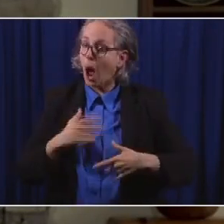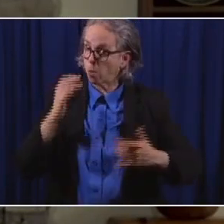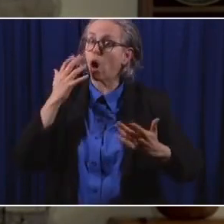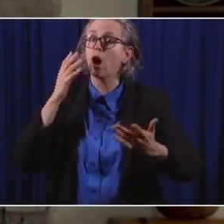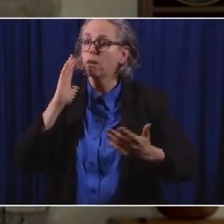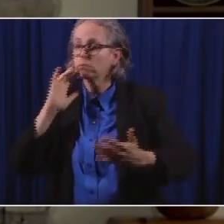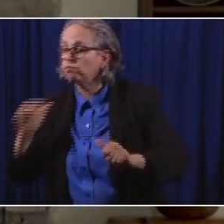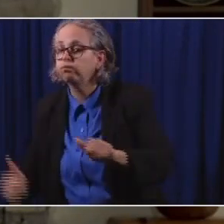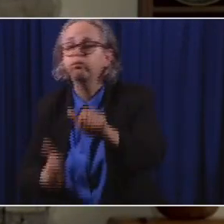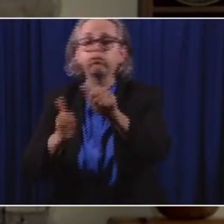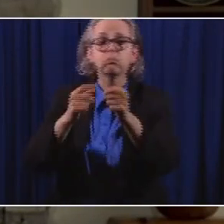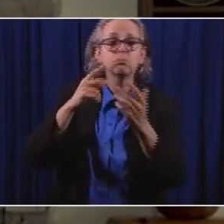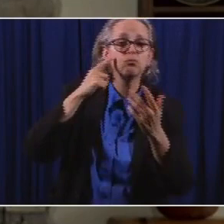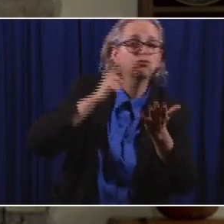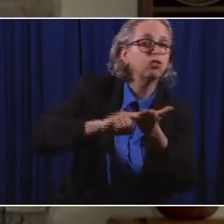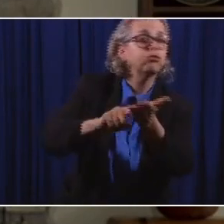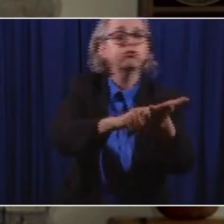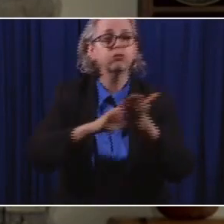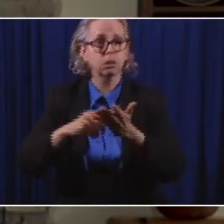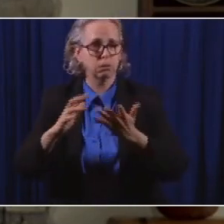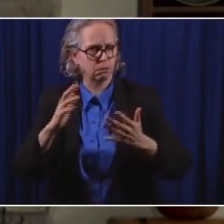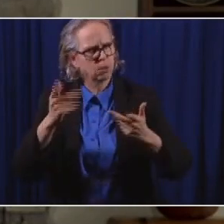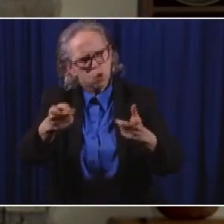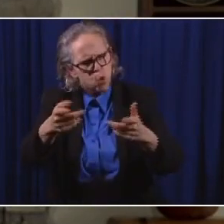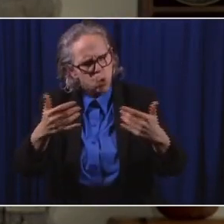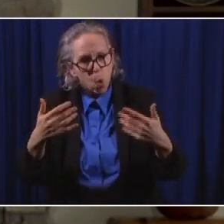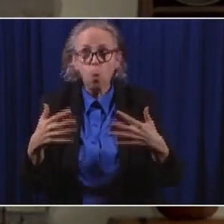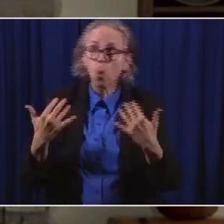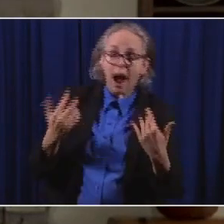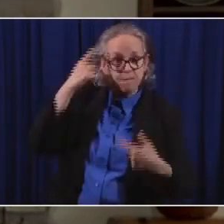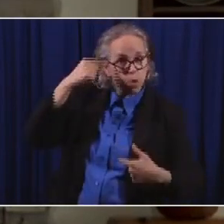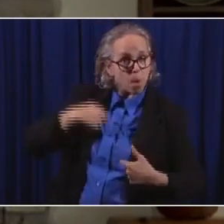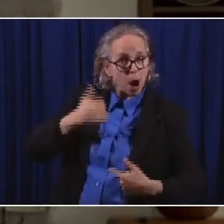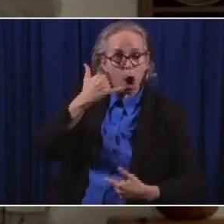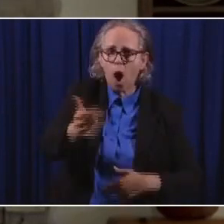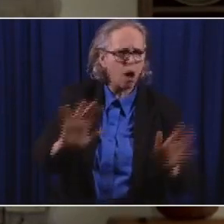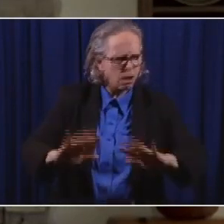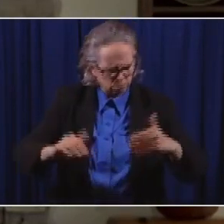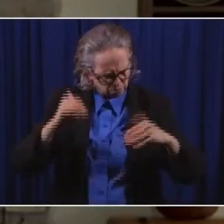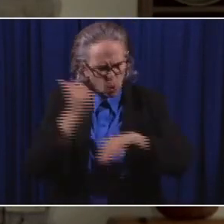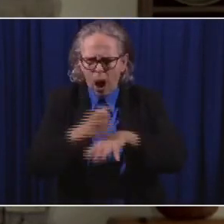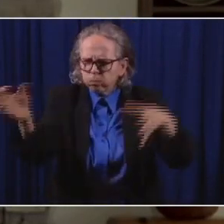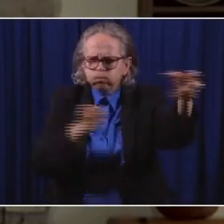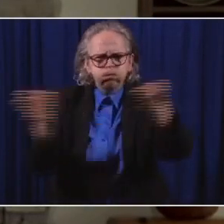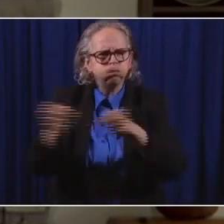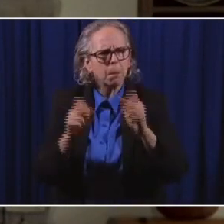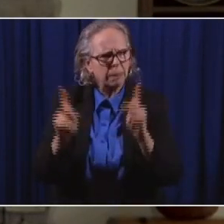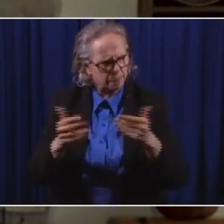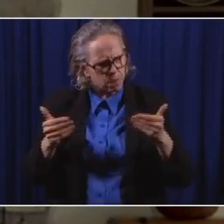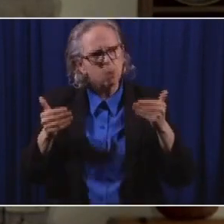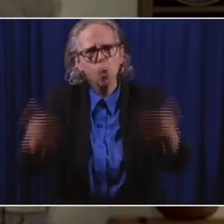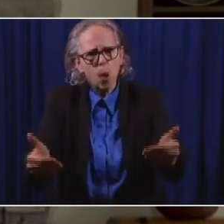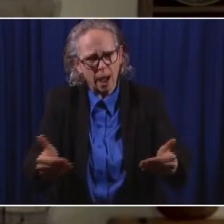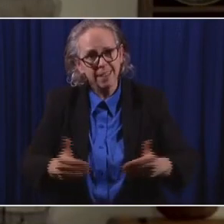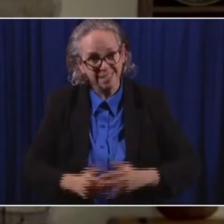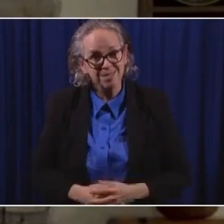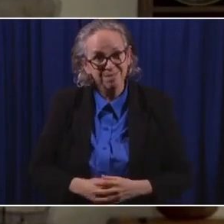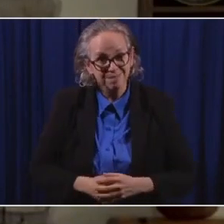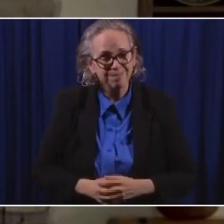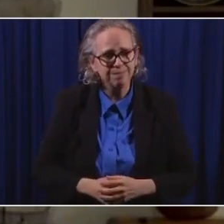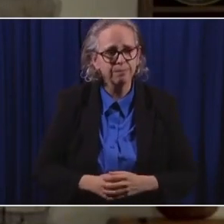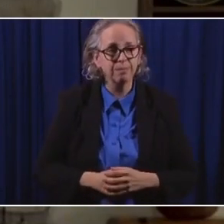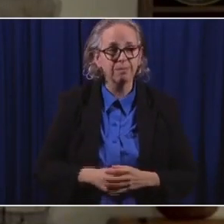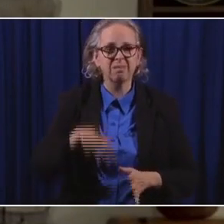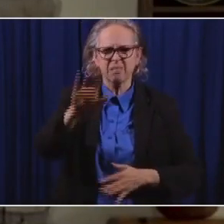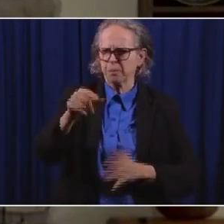meeting, put your own local leaders together. As one of the leaders said to me yesterday, if a